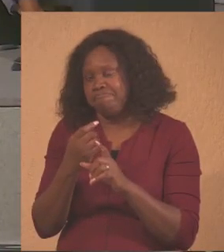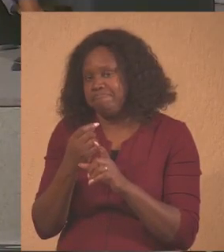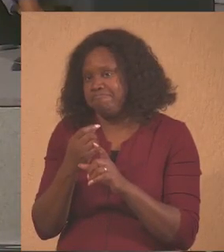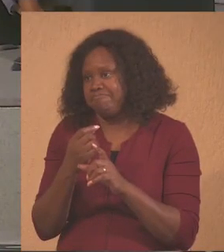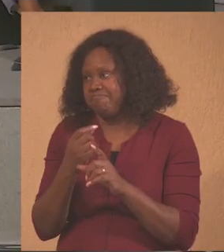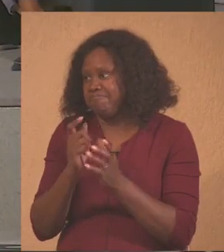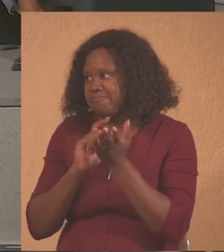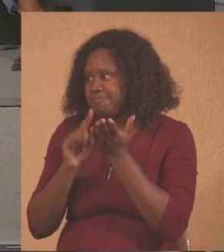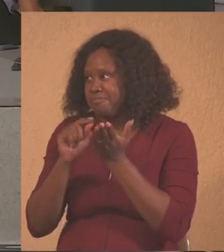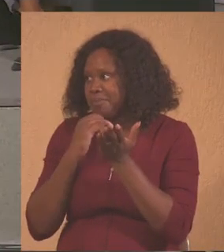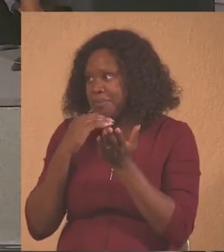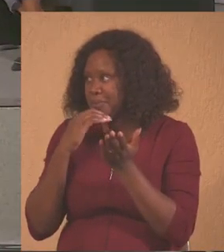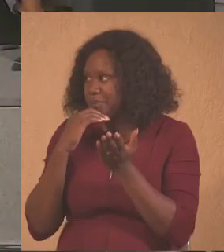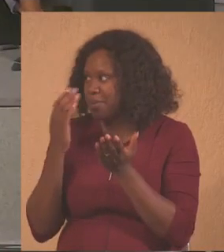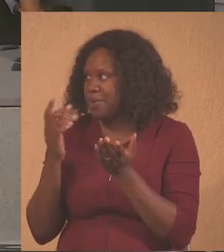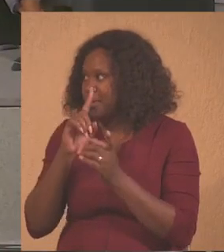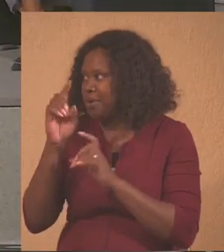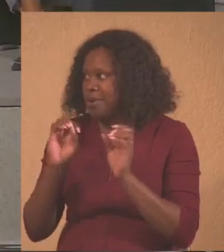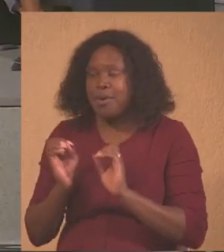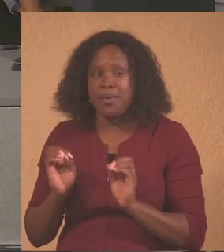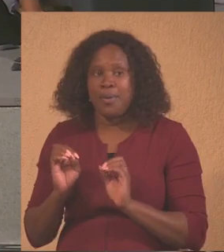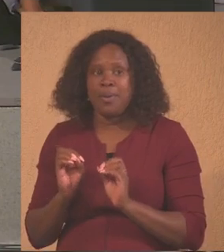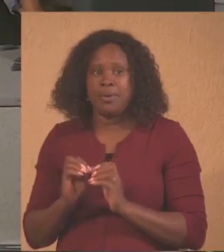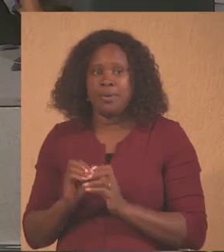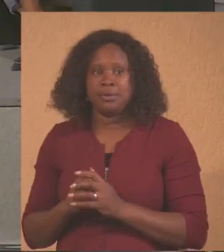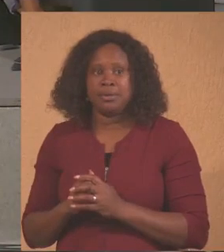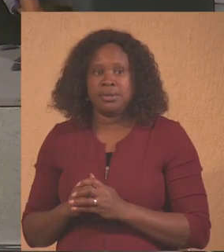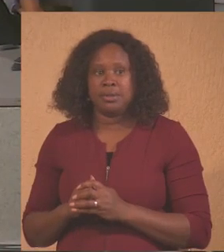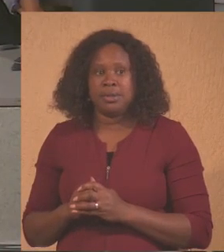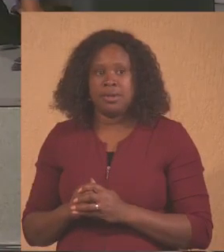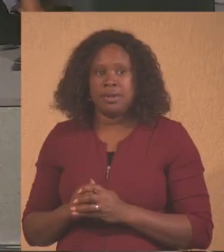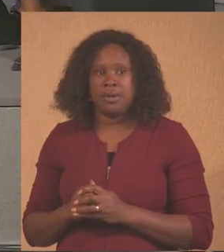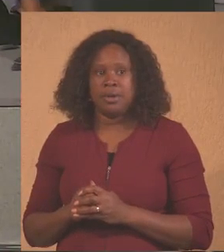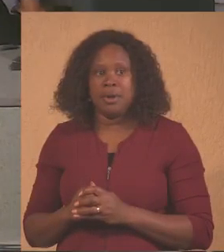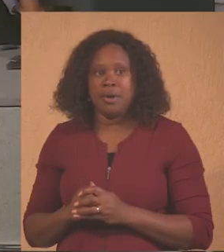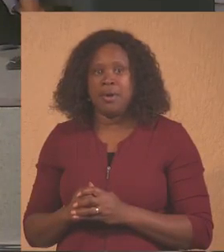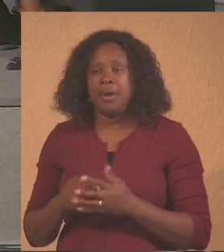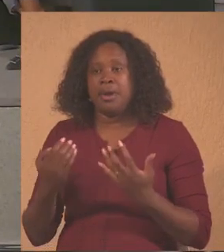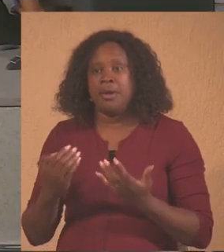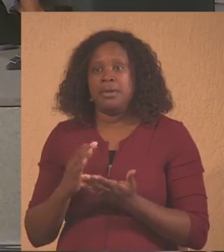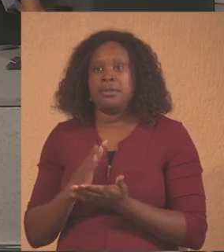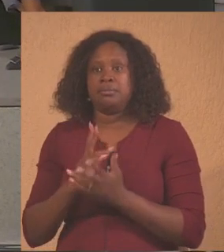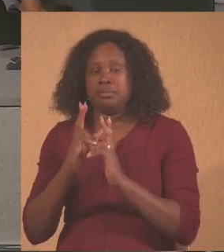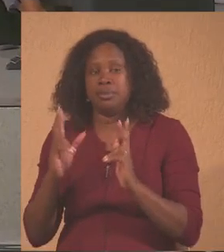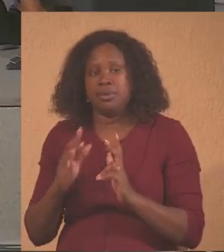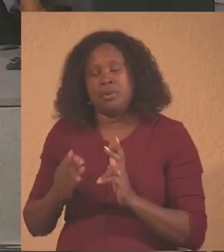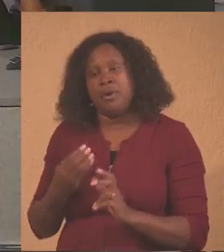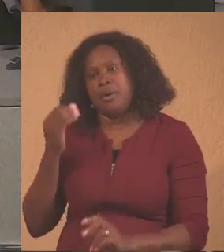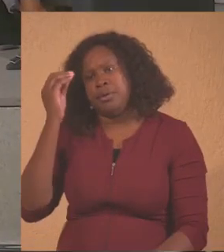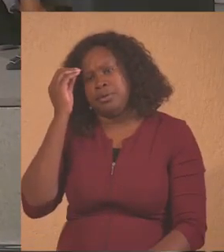All right, there are no questions from the floor, but there are some questions from our viewers specifically. They would like to